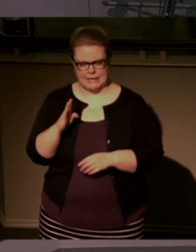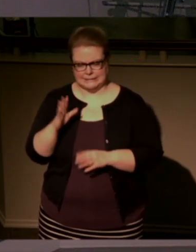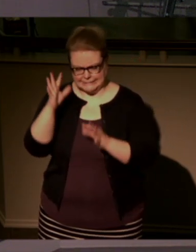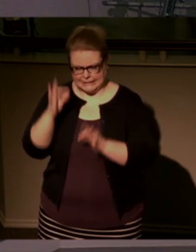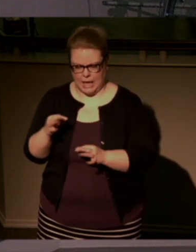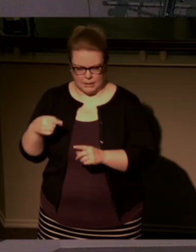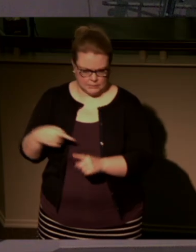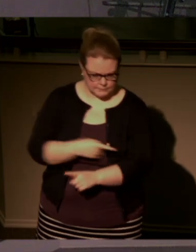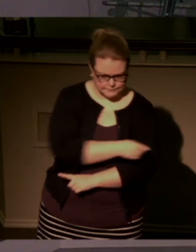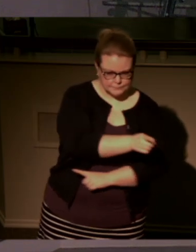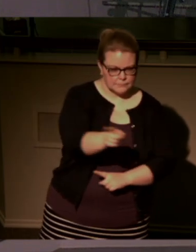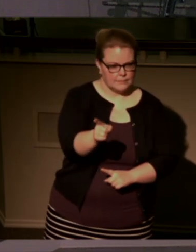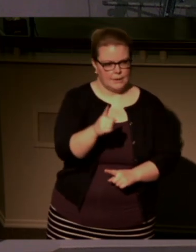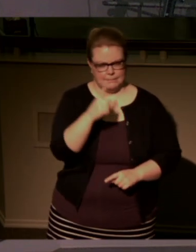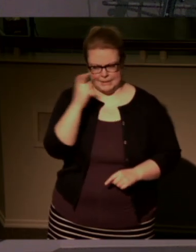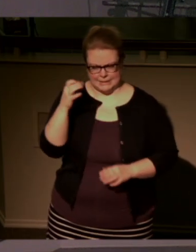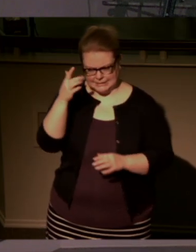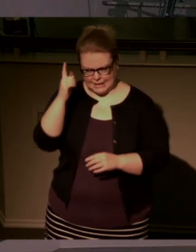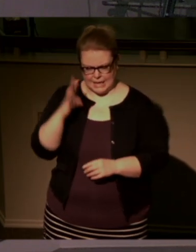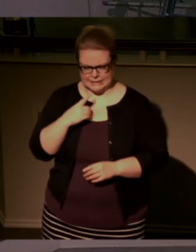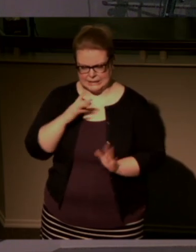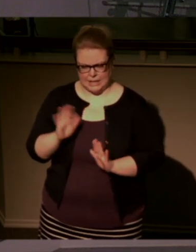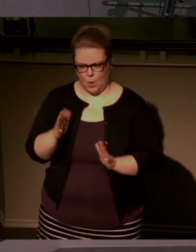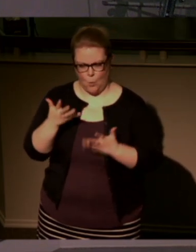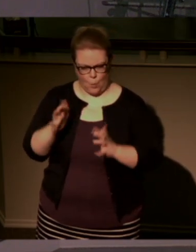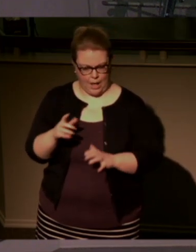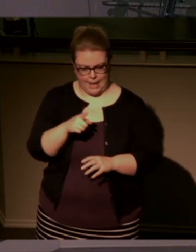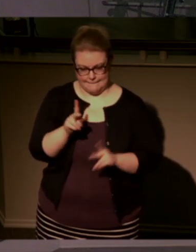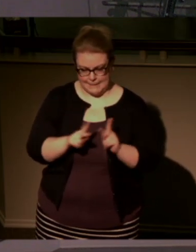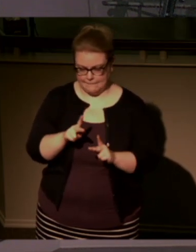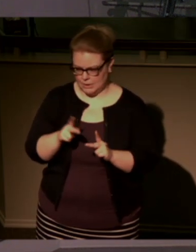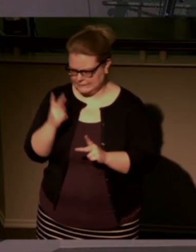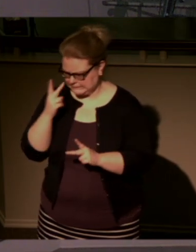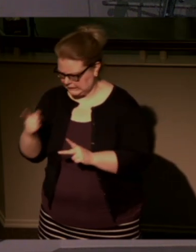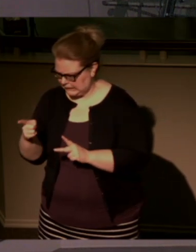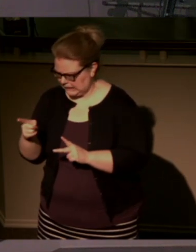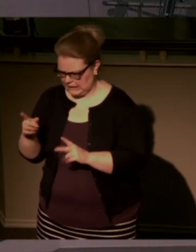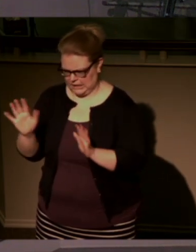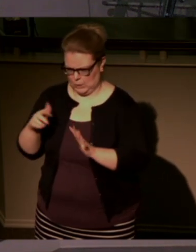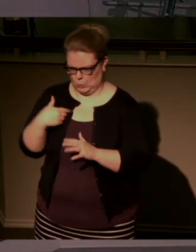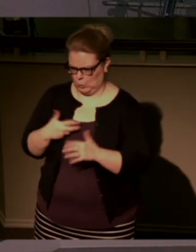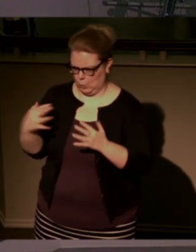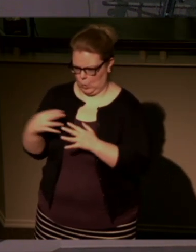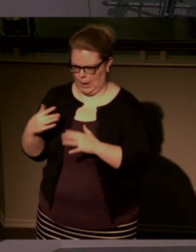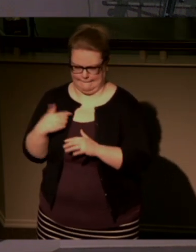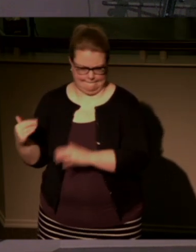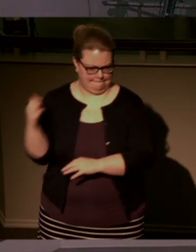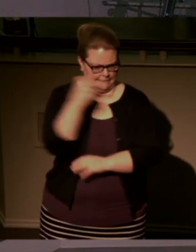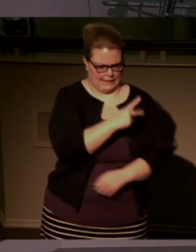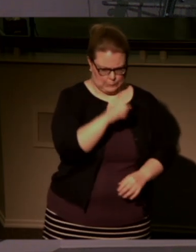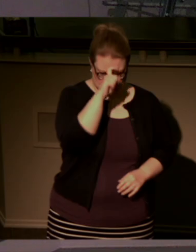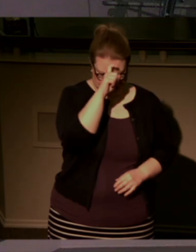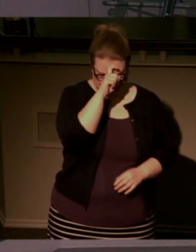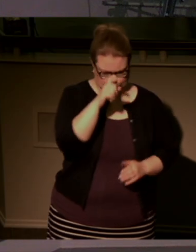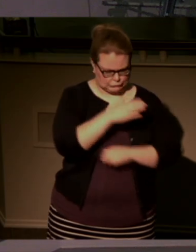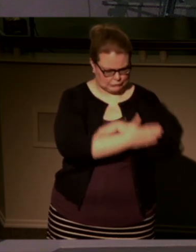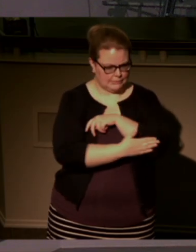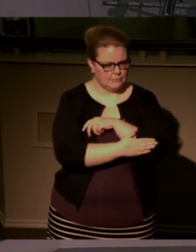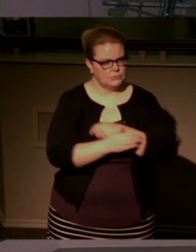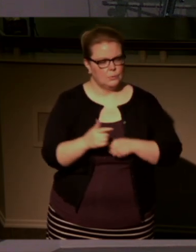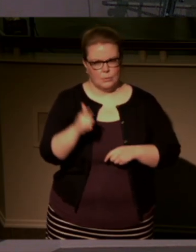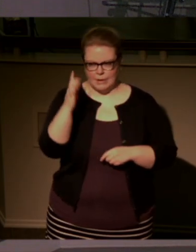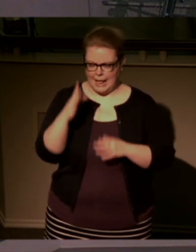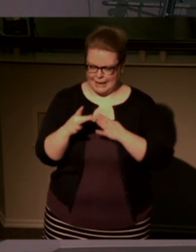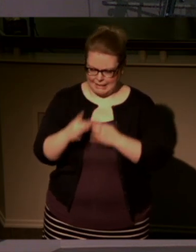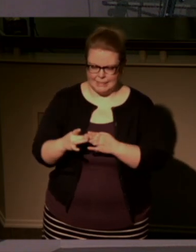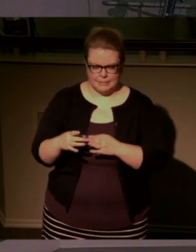For God said, lest the people change their minds when they see war and return to Egypt. But God led the people around by the sea of the